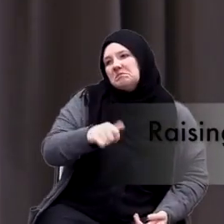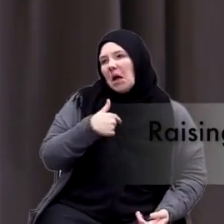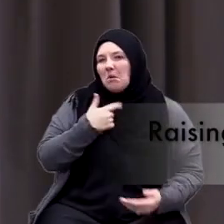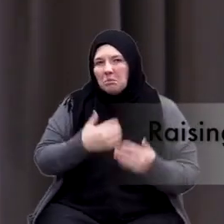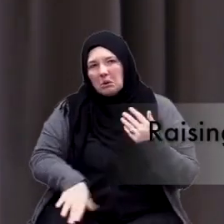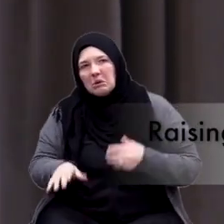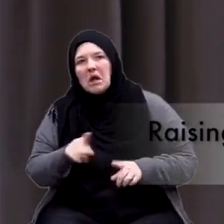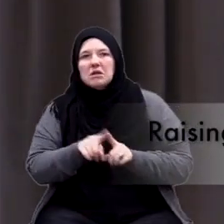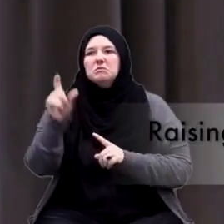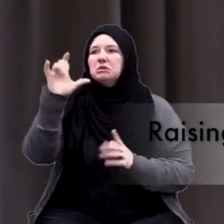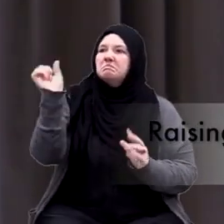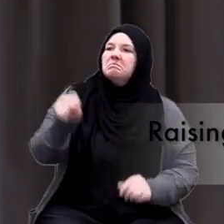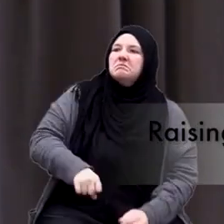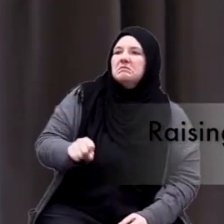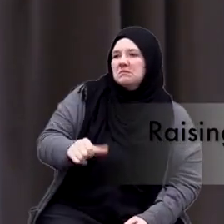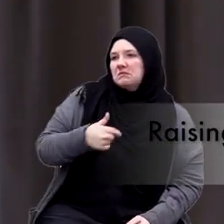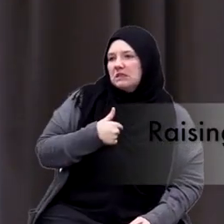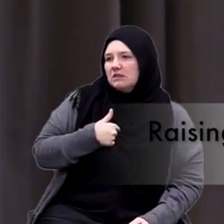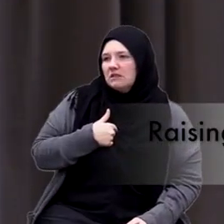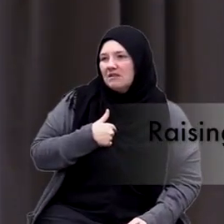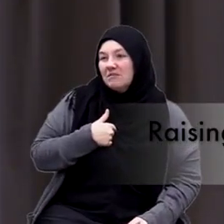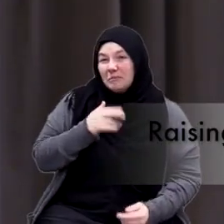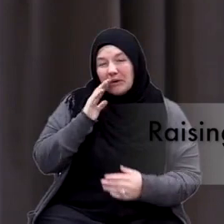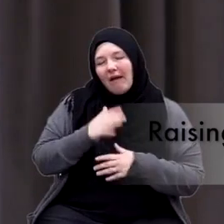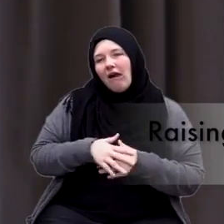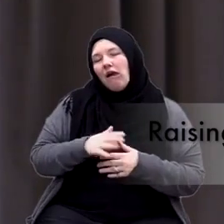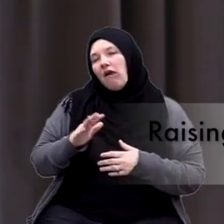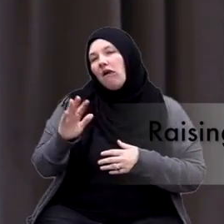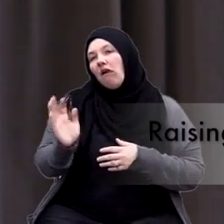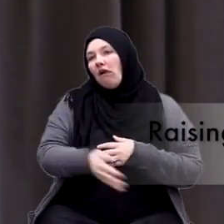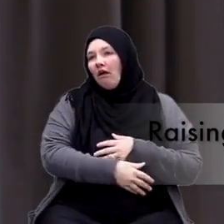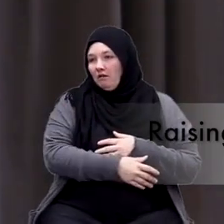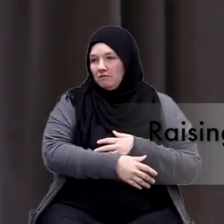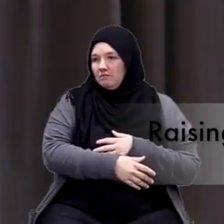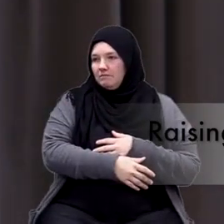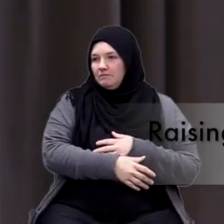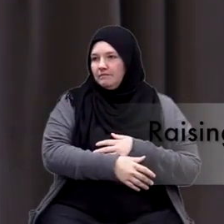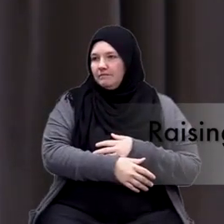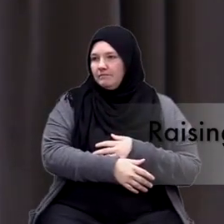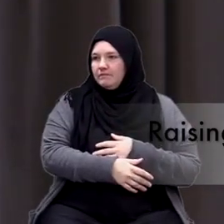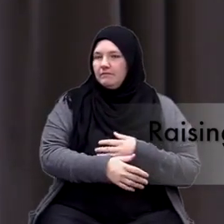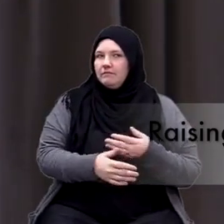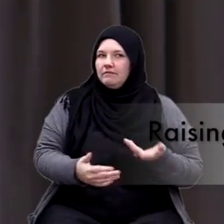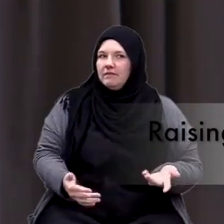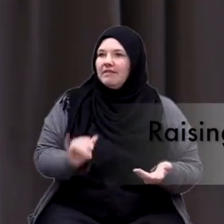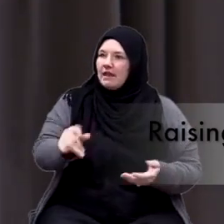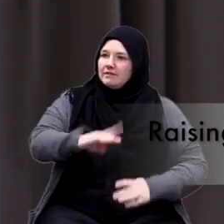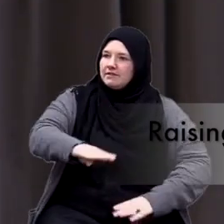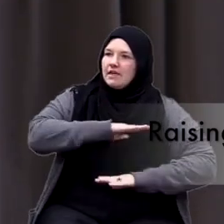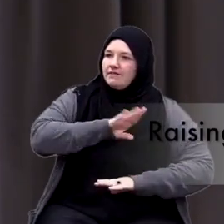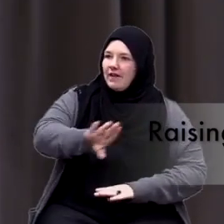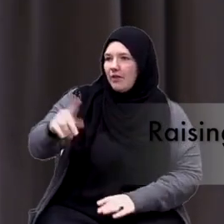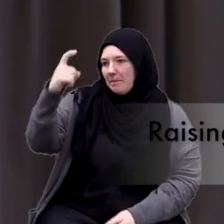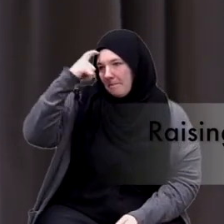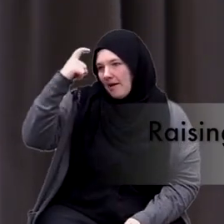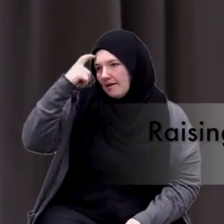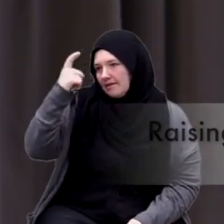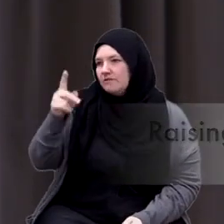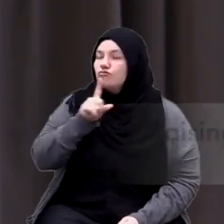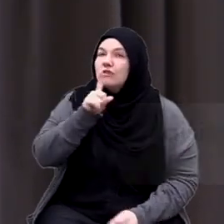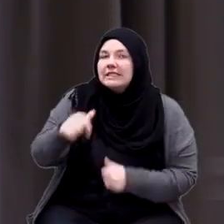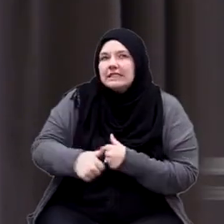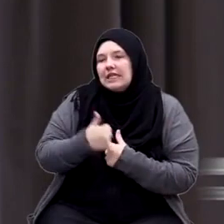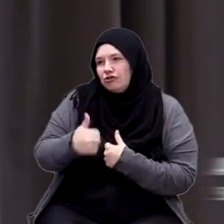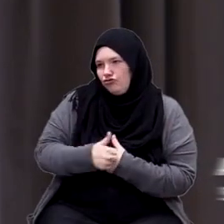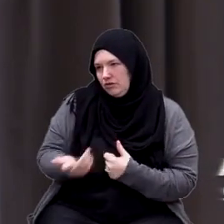their birth and their life. And that is a satisfying Islam in their mind. This is very